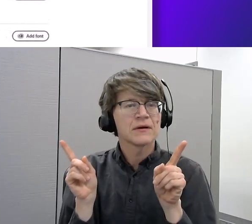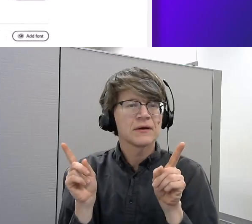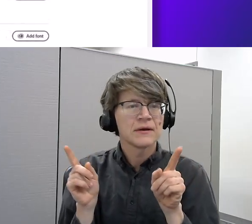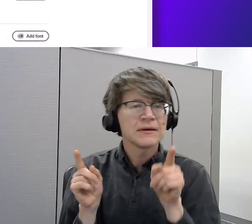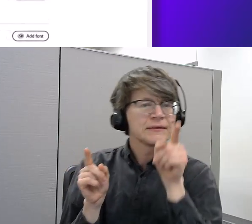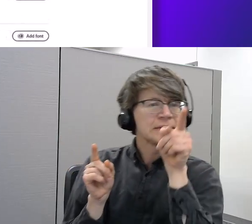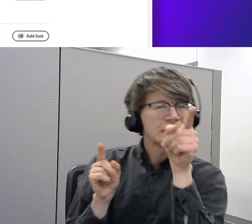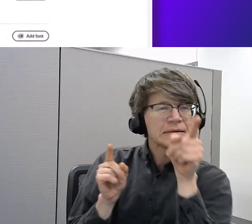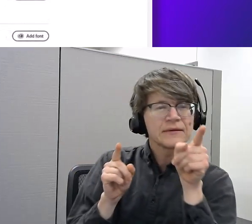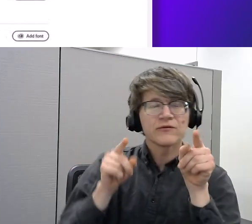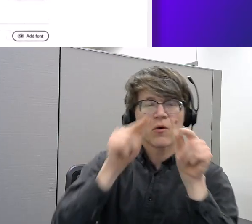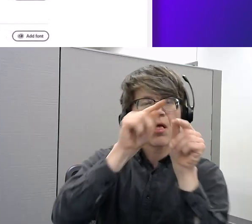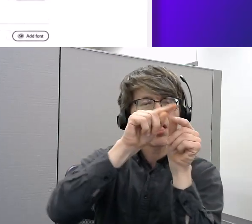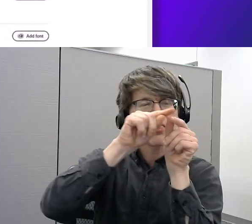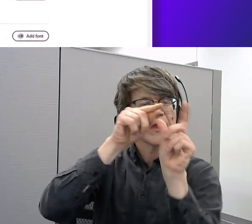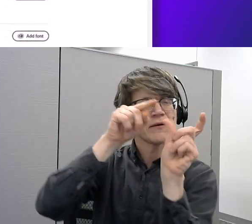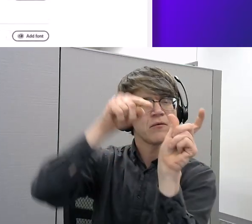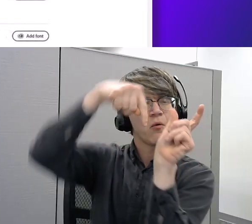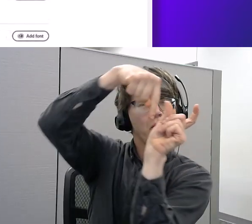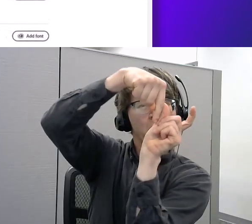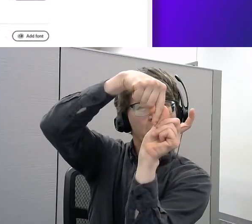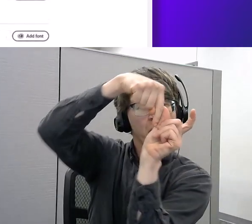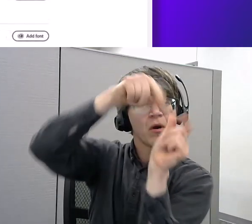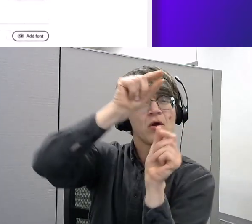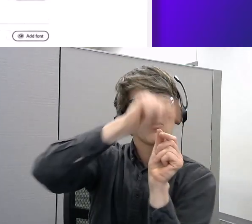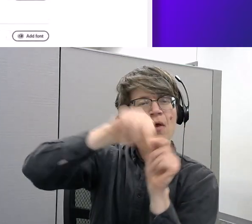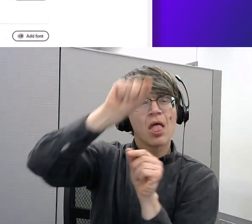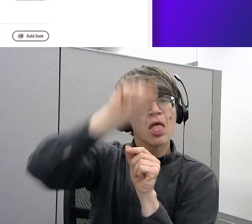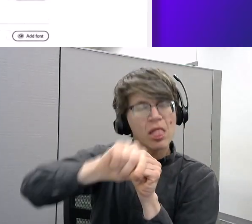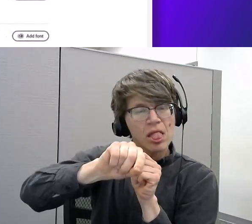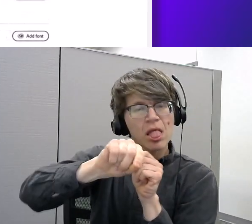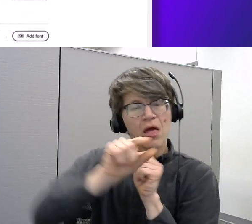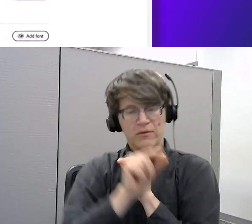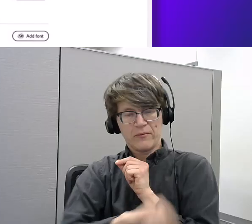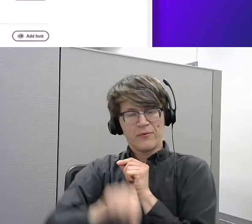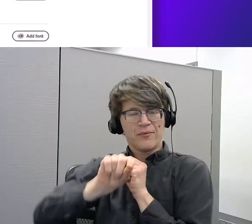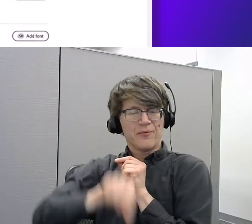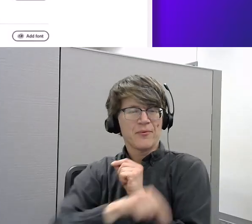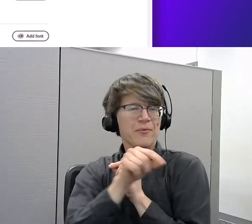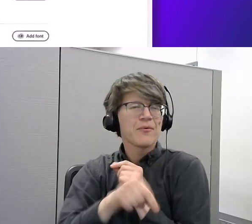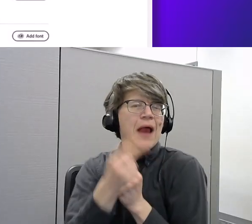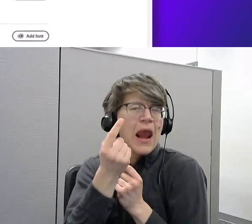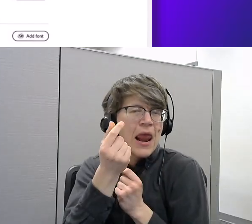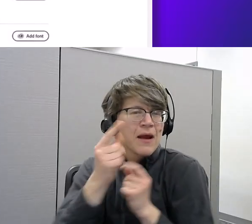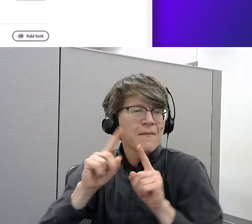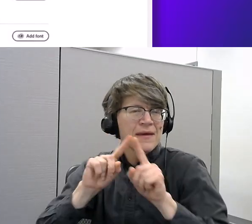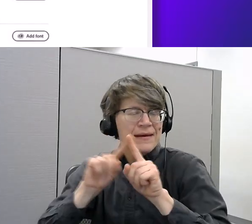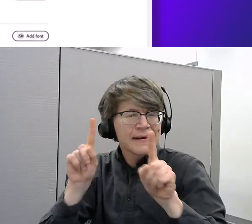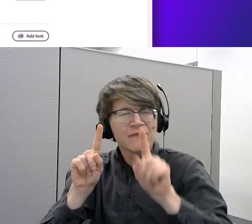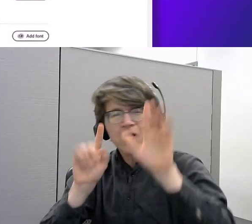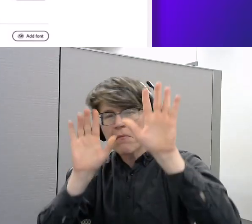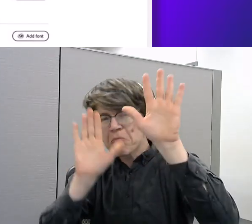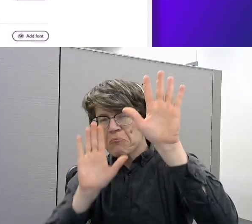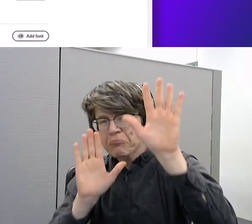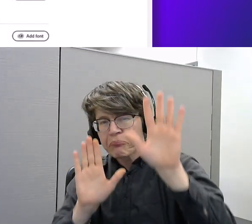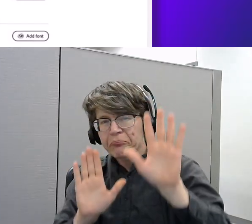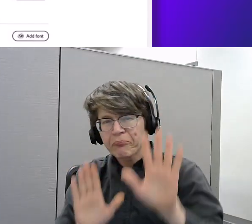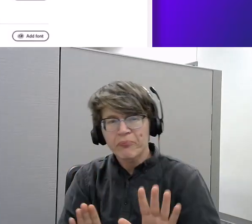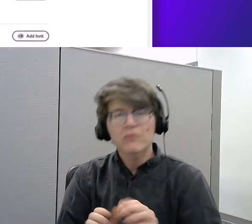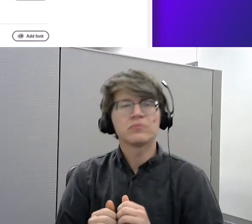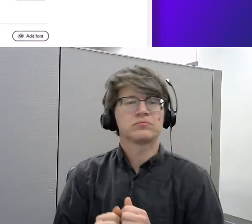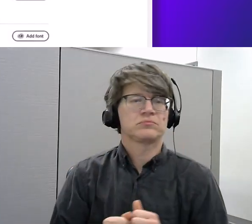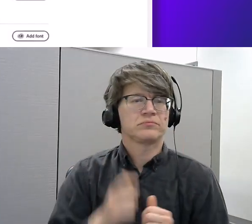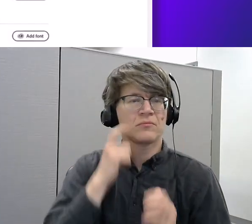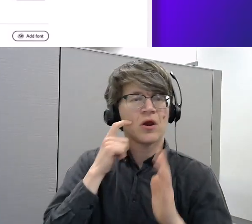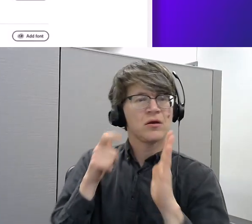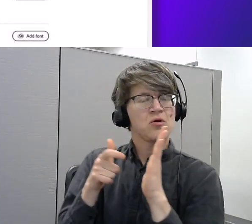here there is. The larger it gets, the more contrast you start to notice. So here that there's more contrast within